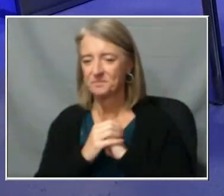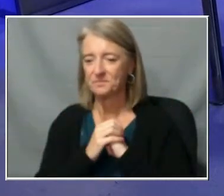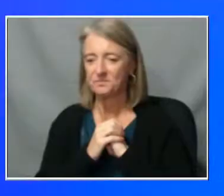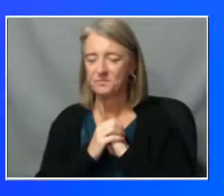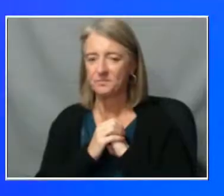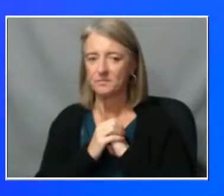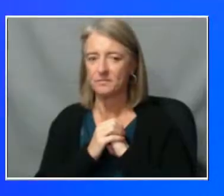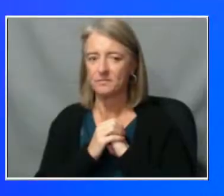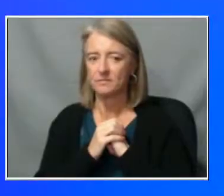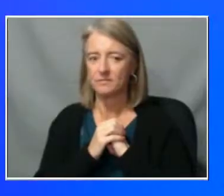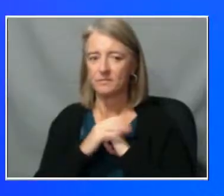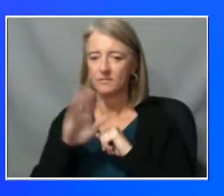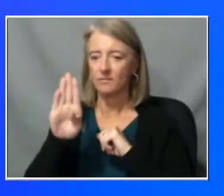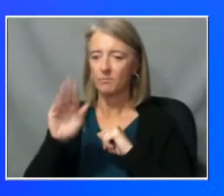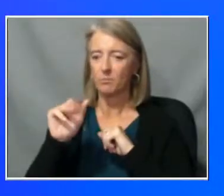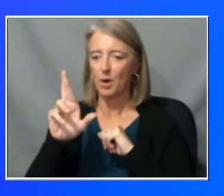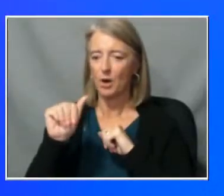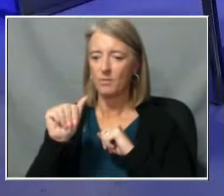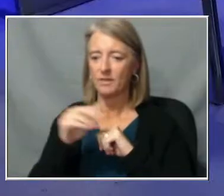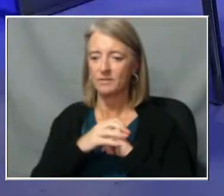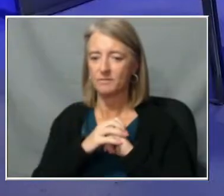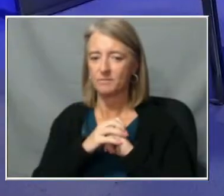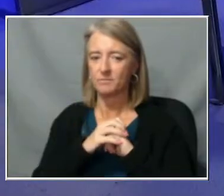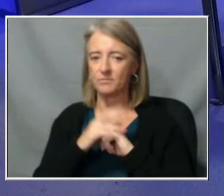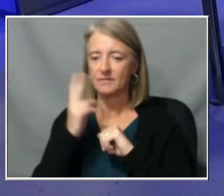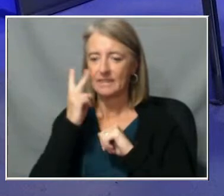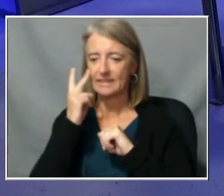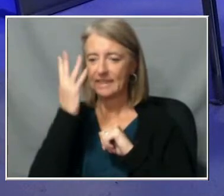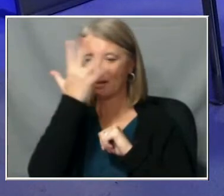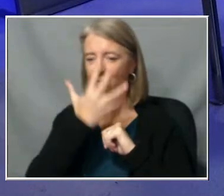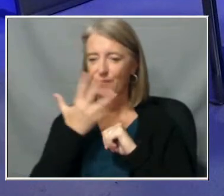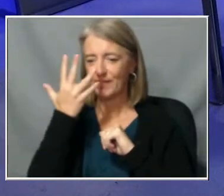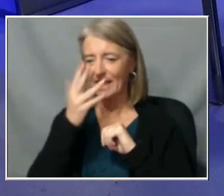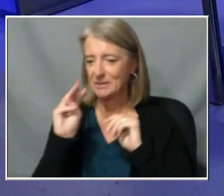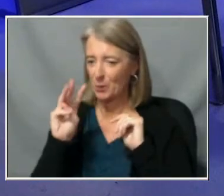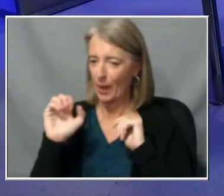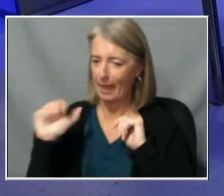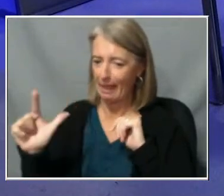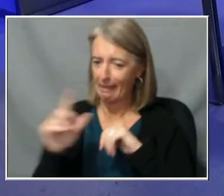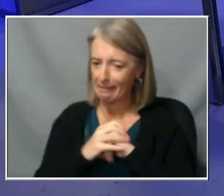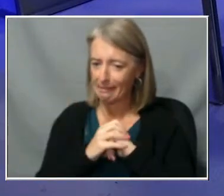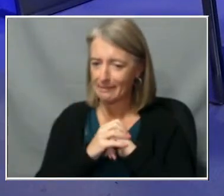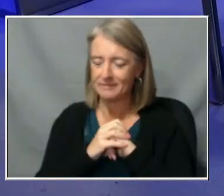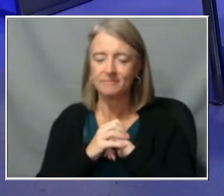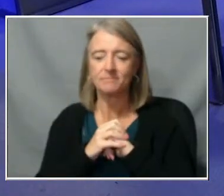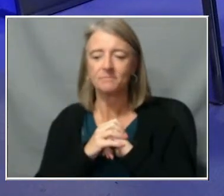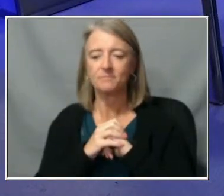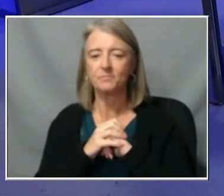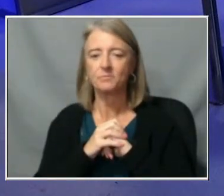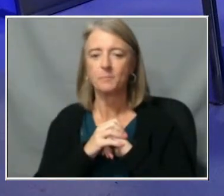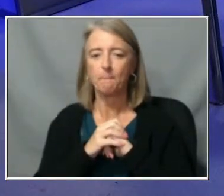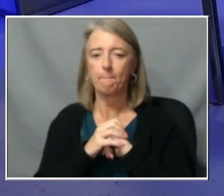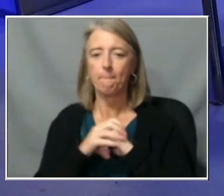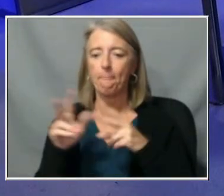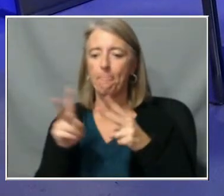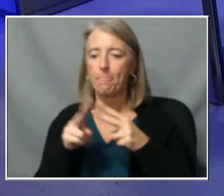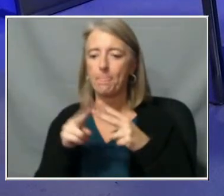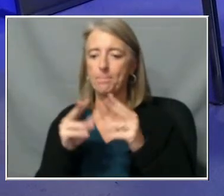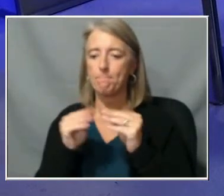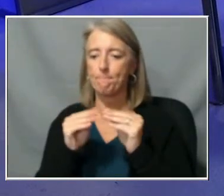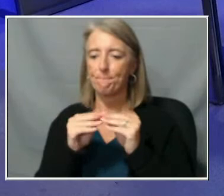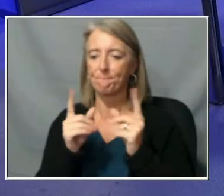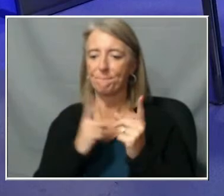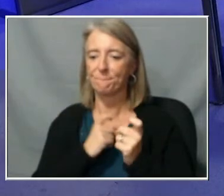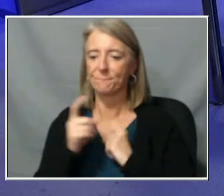Well, I see it in your face. I'm not even going to ask you. See, I just want to get to a couple more questions.